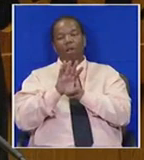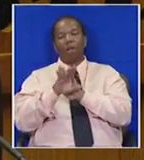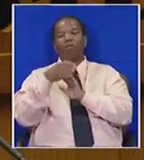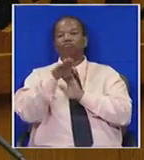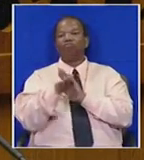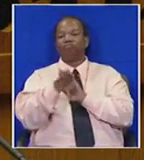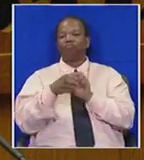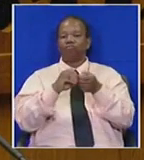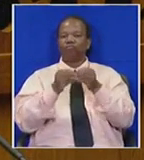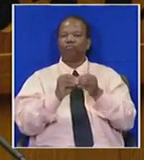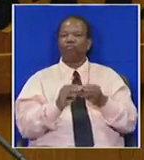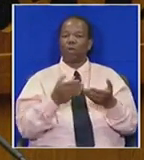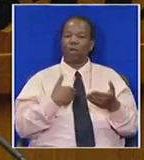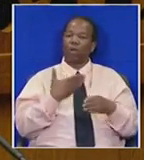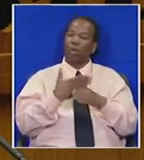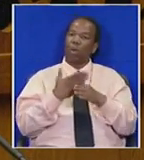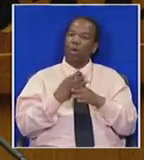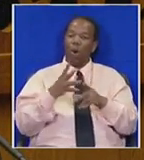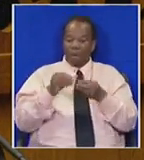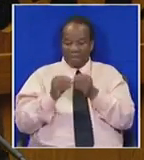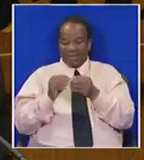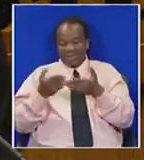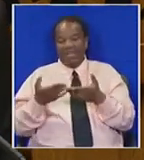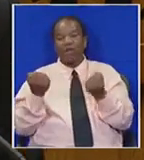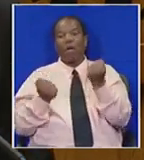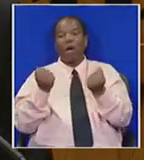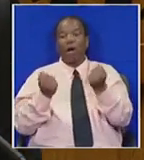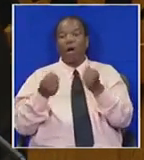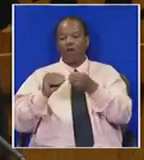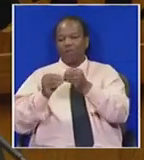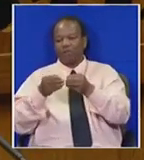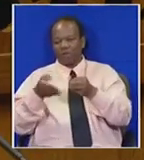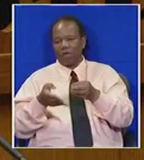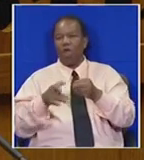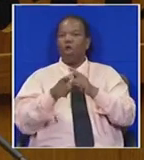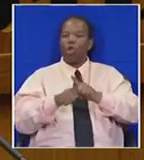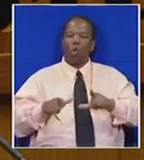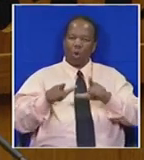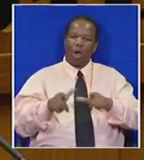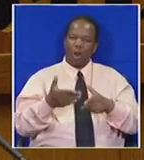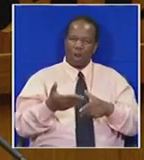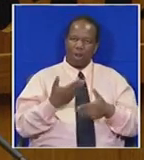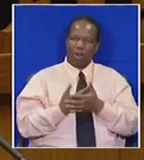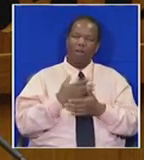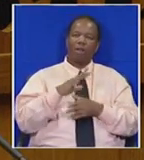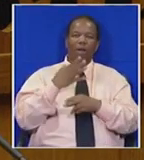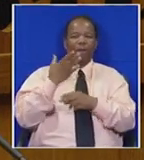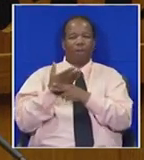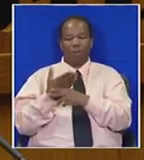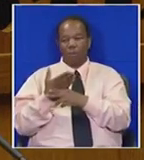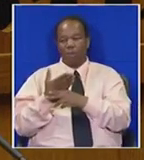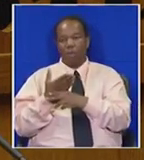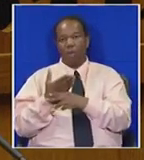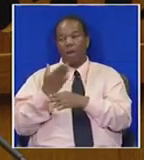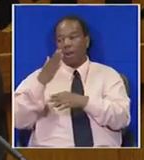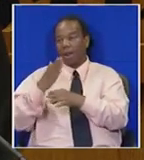jobs and localization of component manufacturing, and greater efforts to expand labor-intensive industries